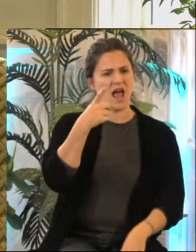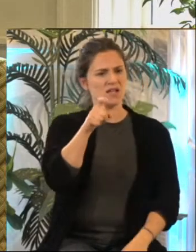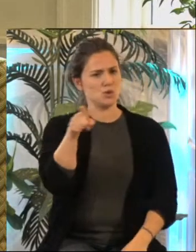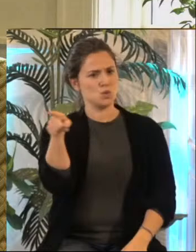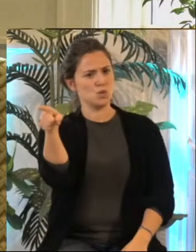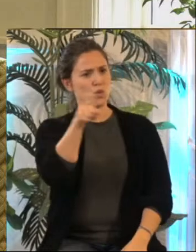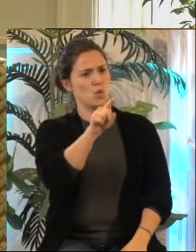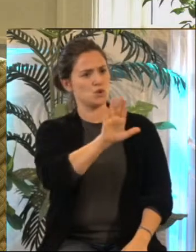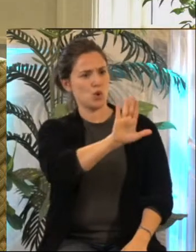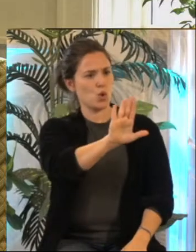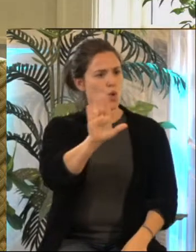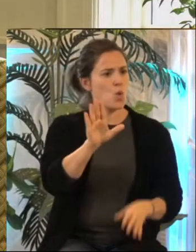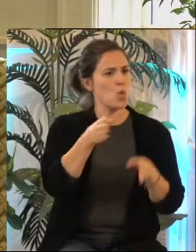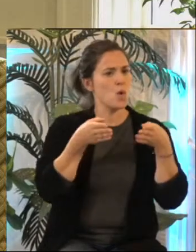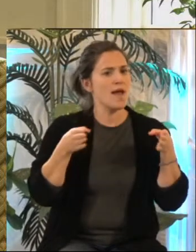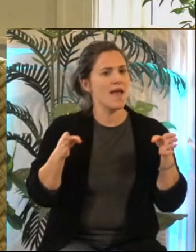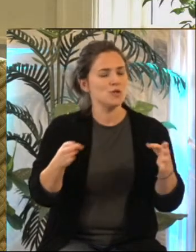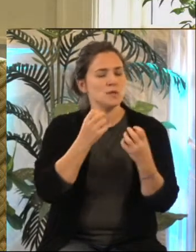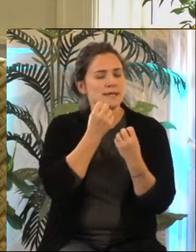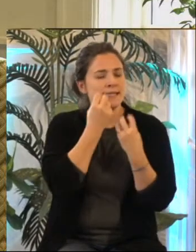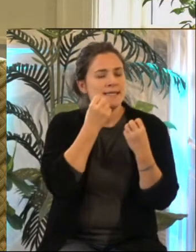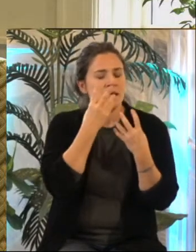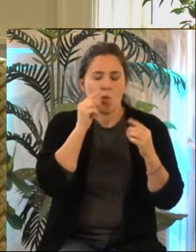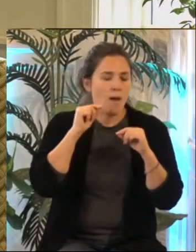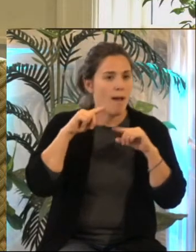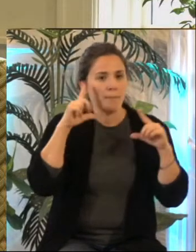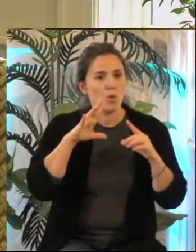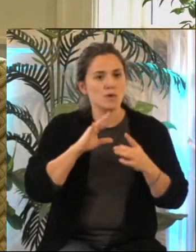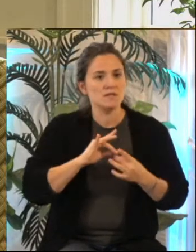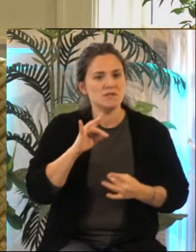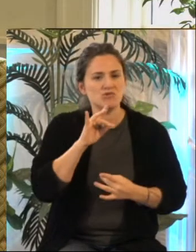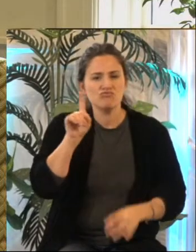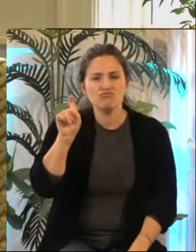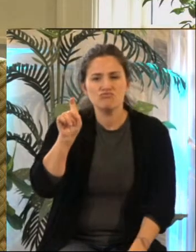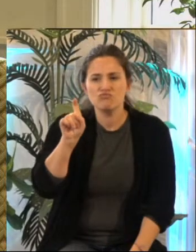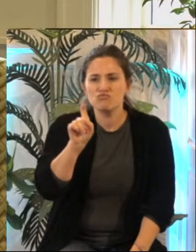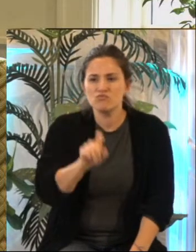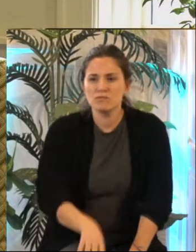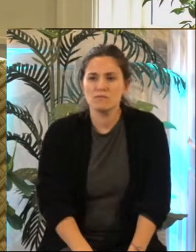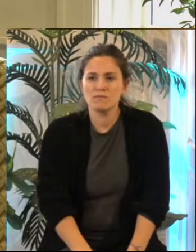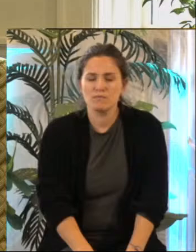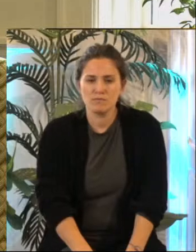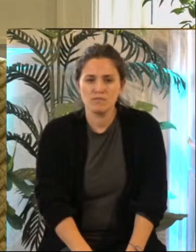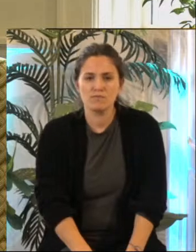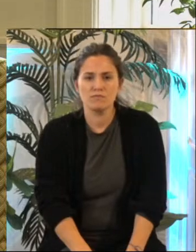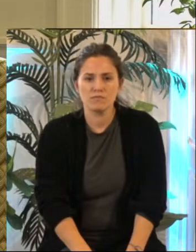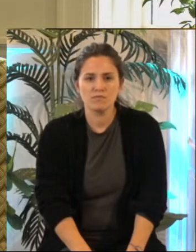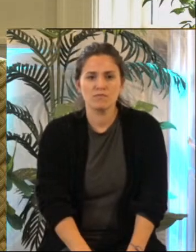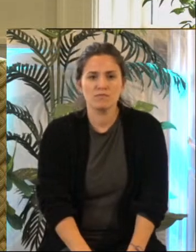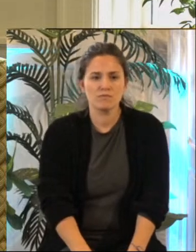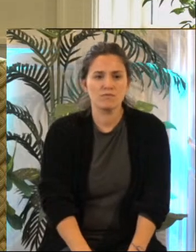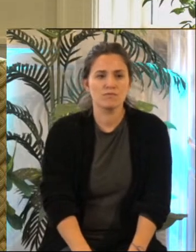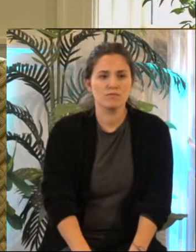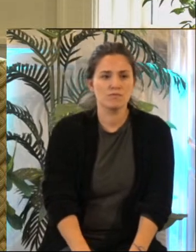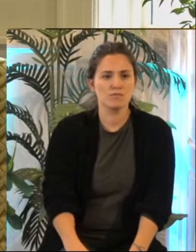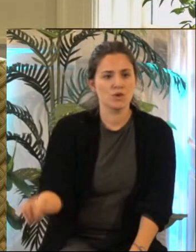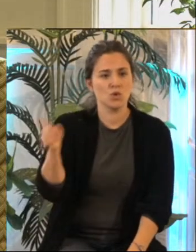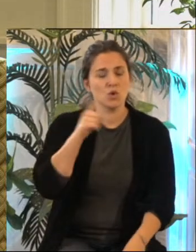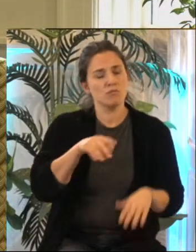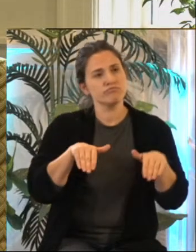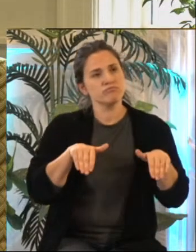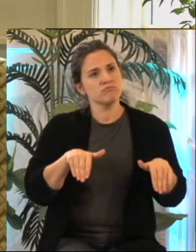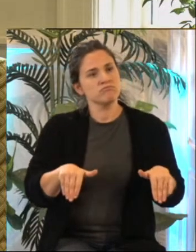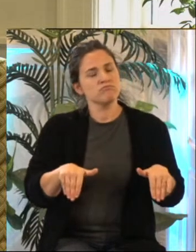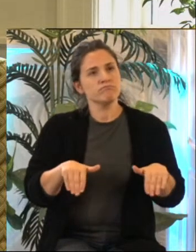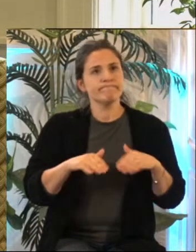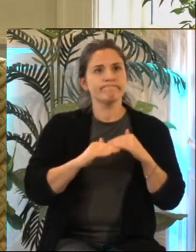have to heat yourself up when you're getting too cool, too dispirited, too held back?